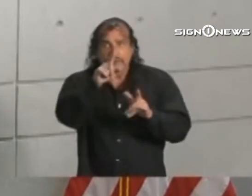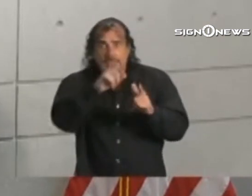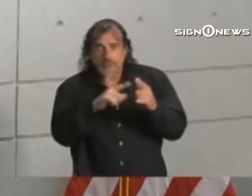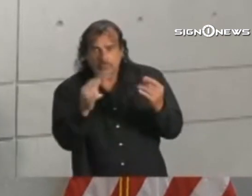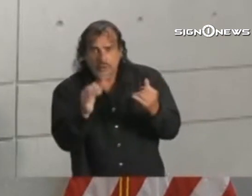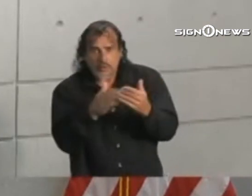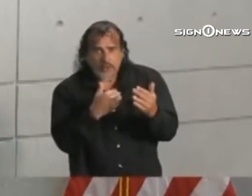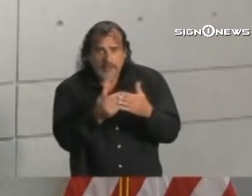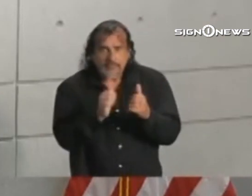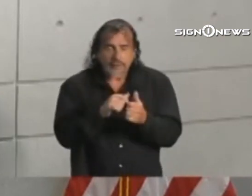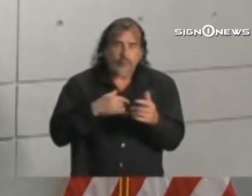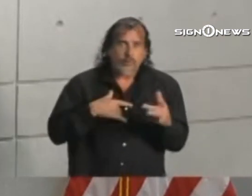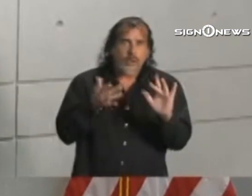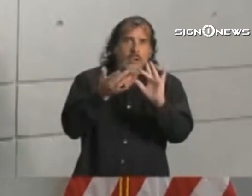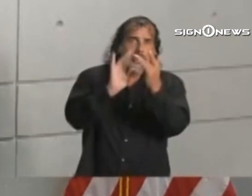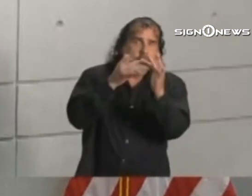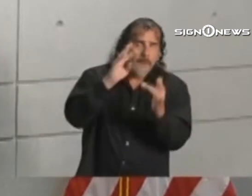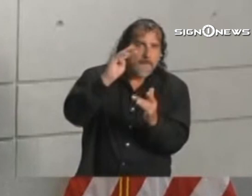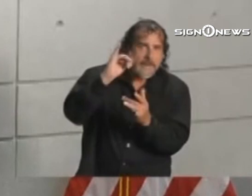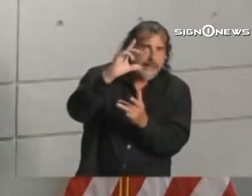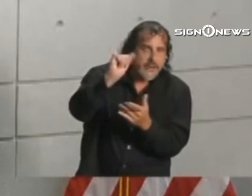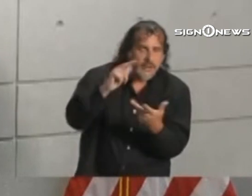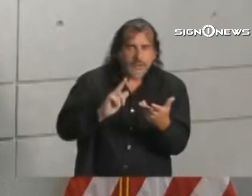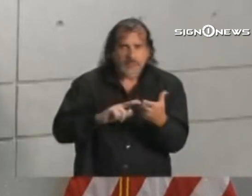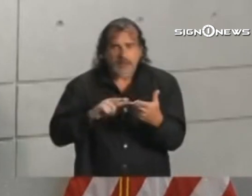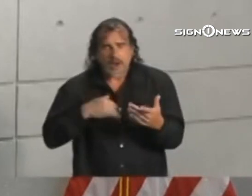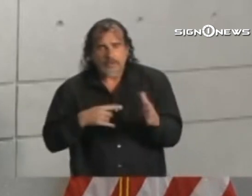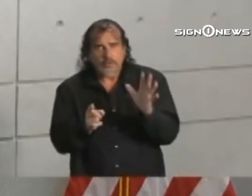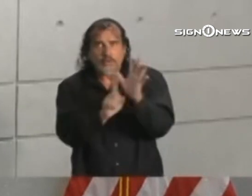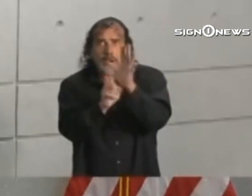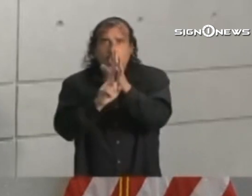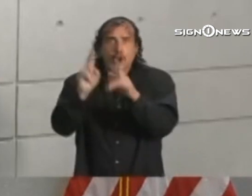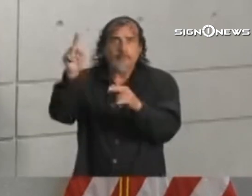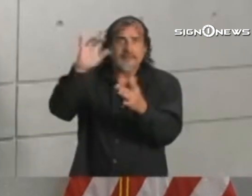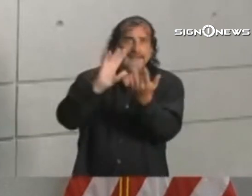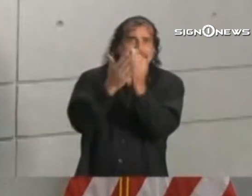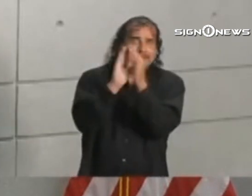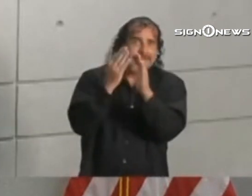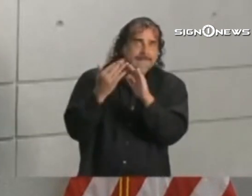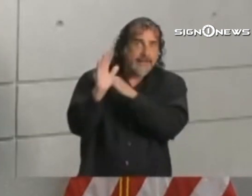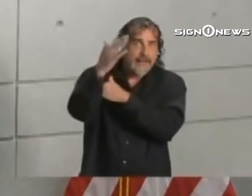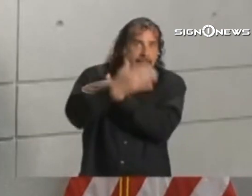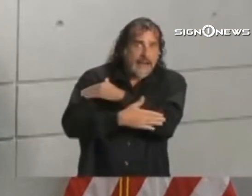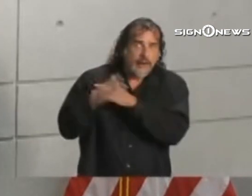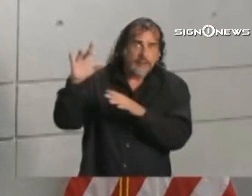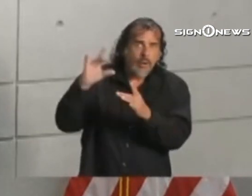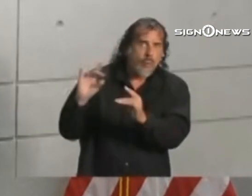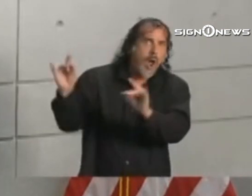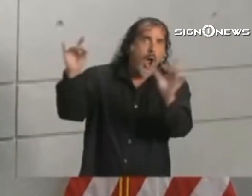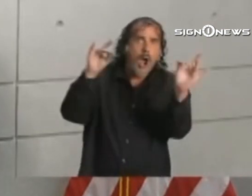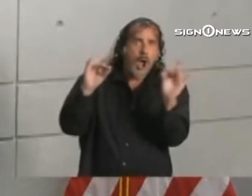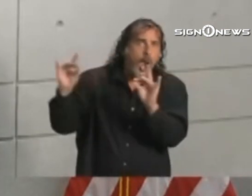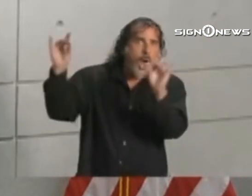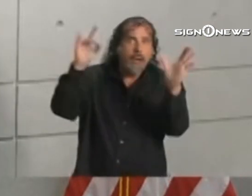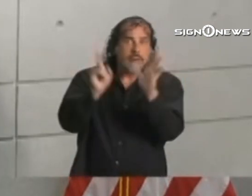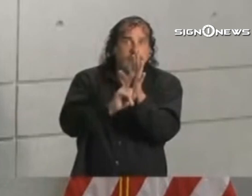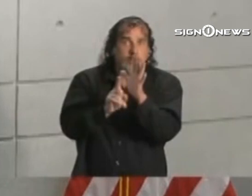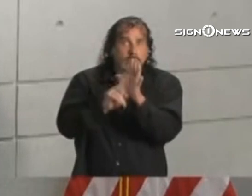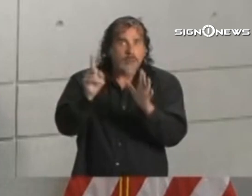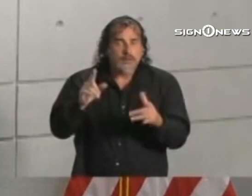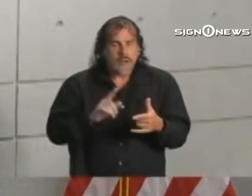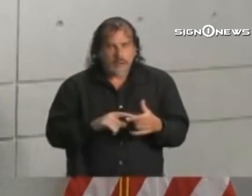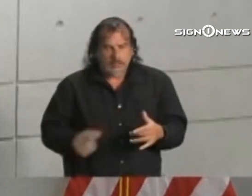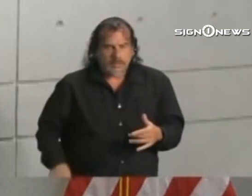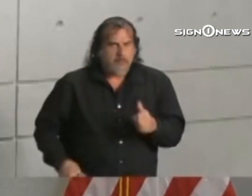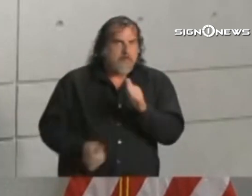or through their alarm activations for these alarms you've talked about. We also, through the emergency alert system, will put out alerts on your cell